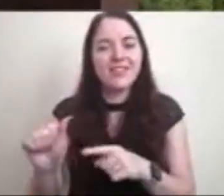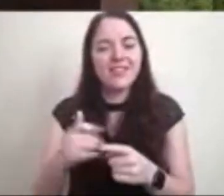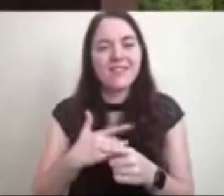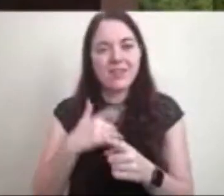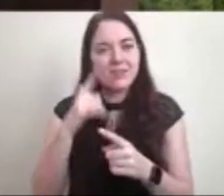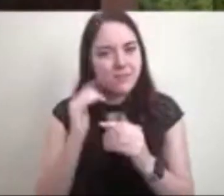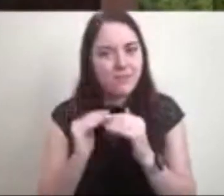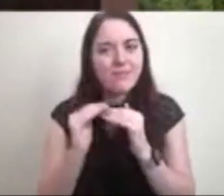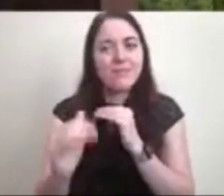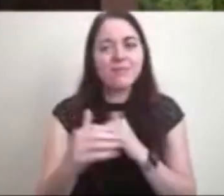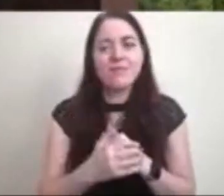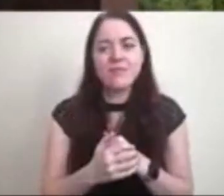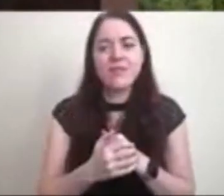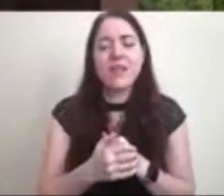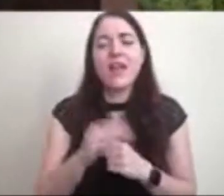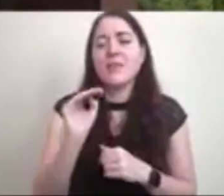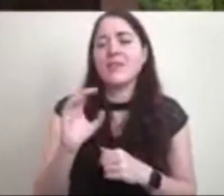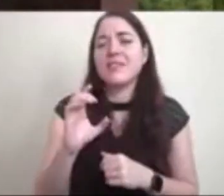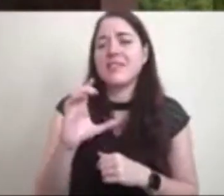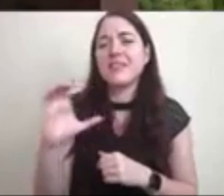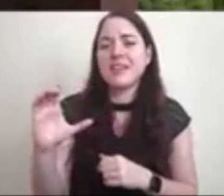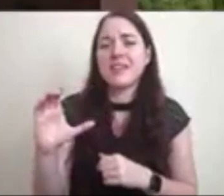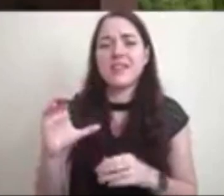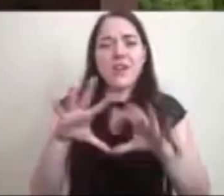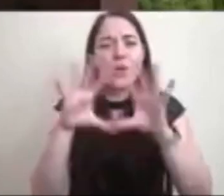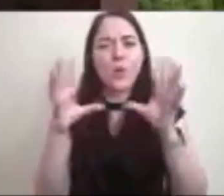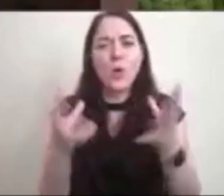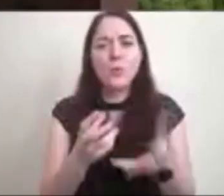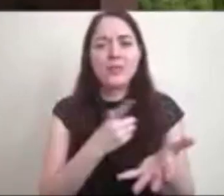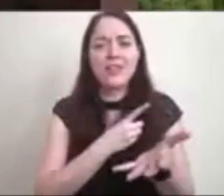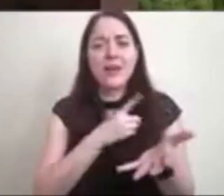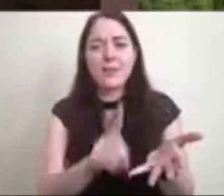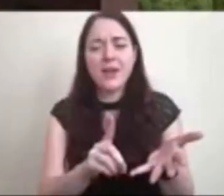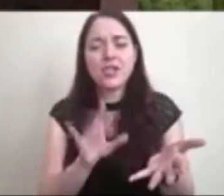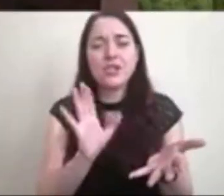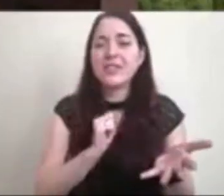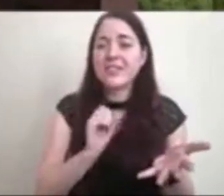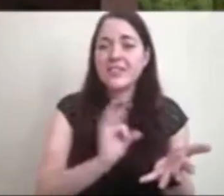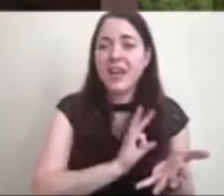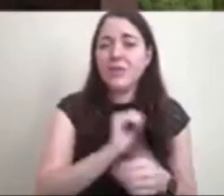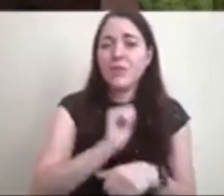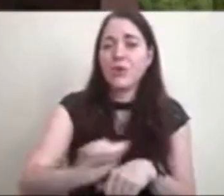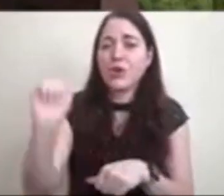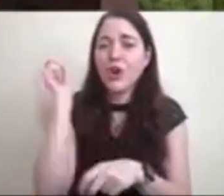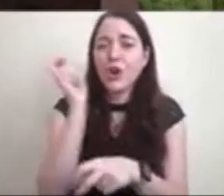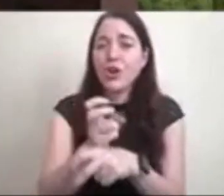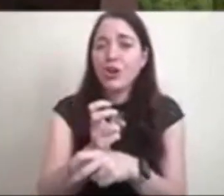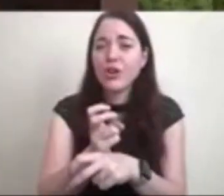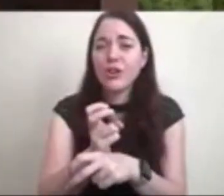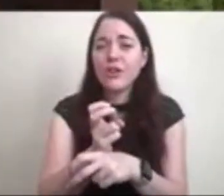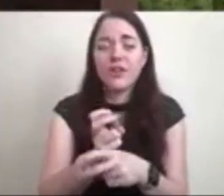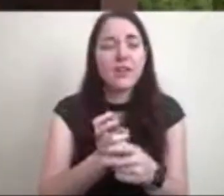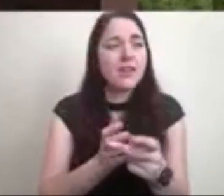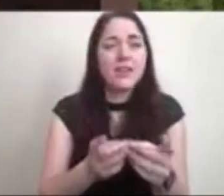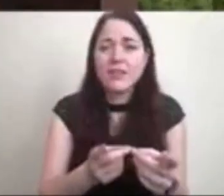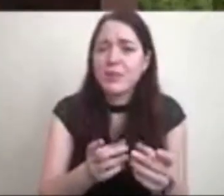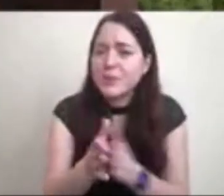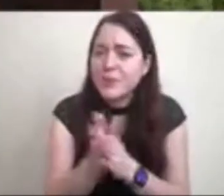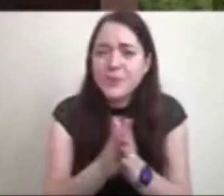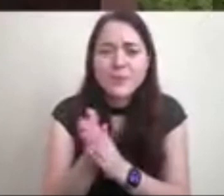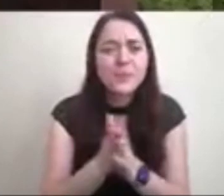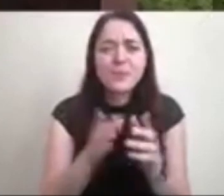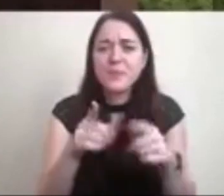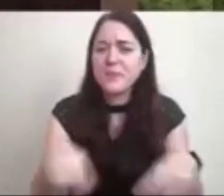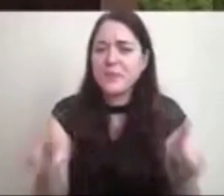MCC is a global denomination, and its staff work hard, efficiently, with so